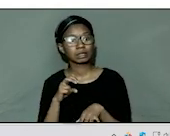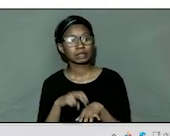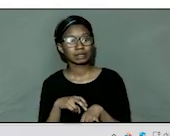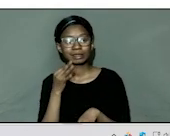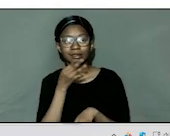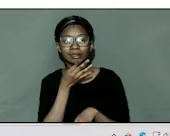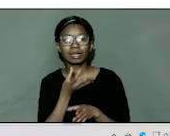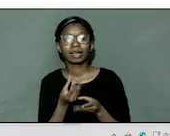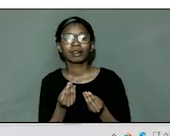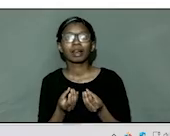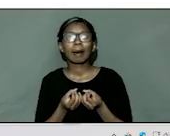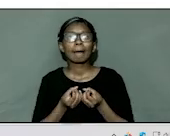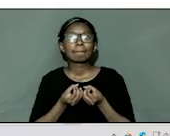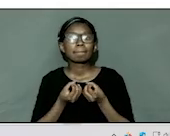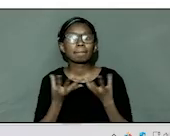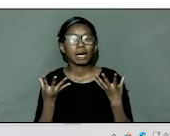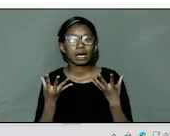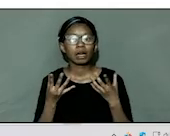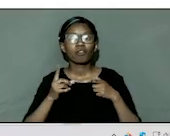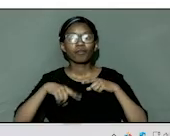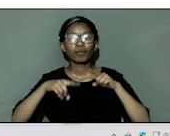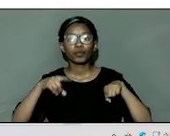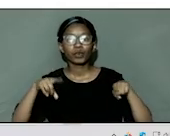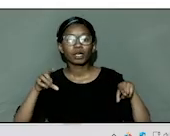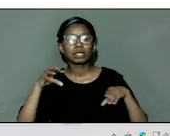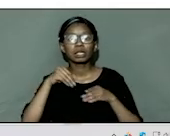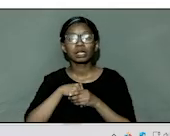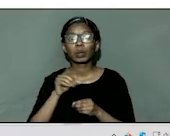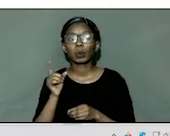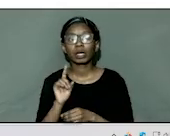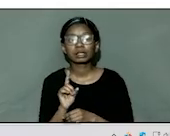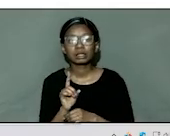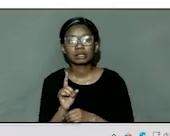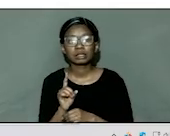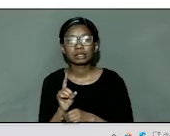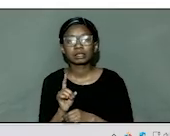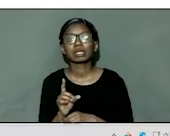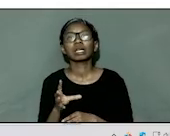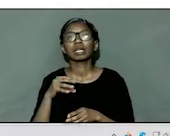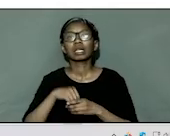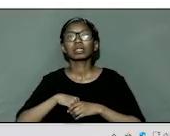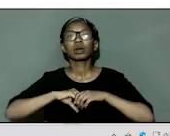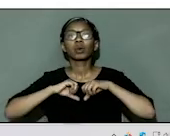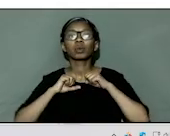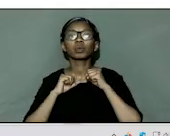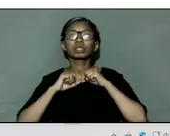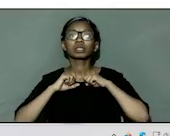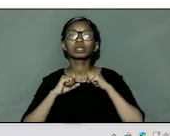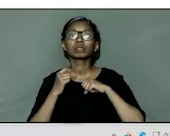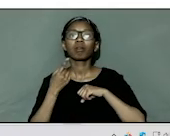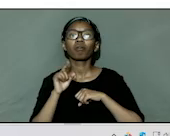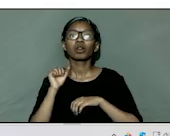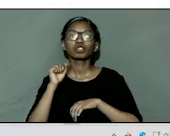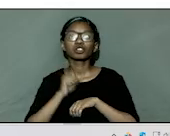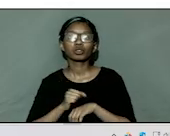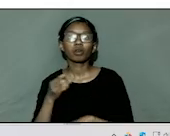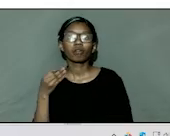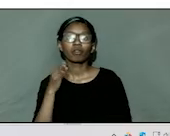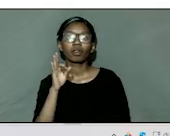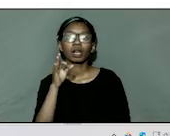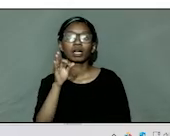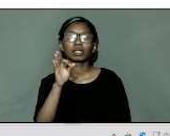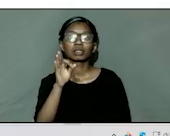deal of variation in the what? In the wings of the what? Of the stoneflies, or in